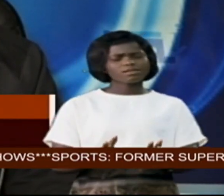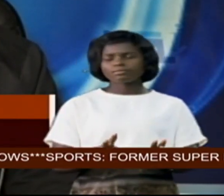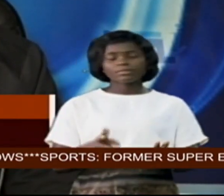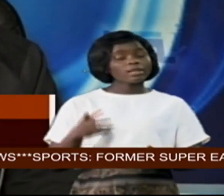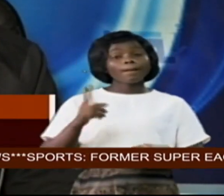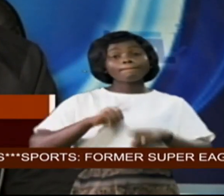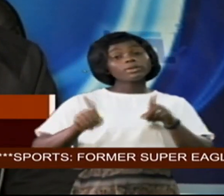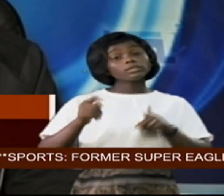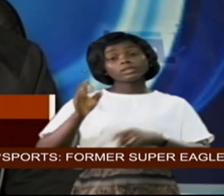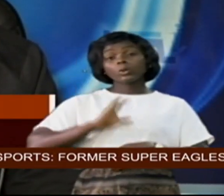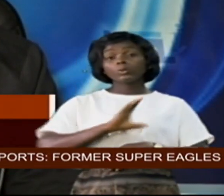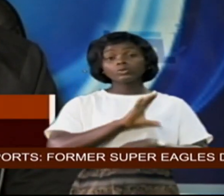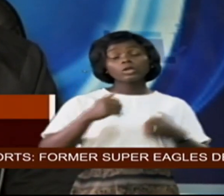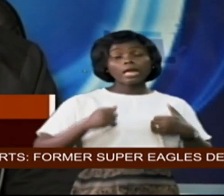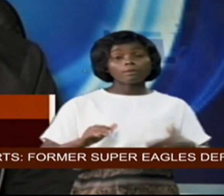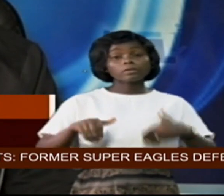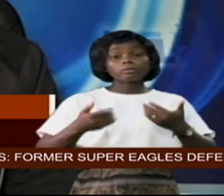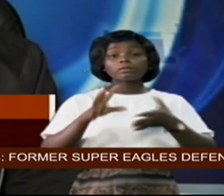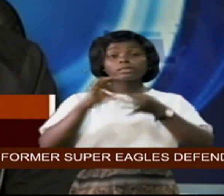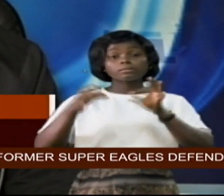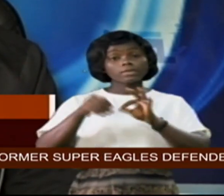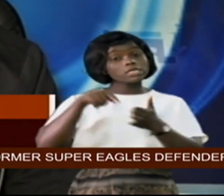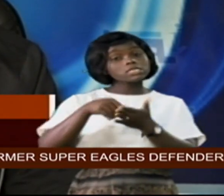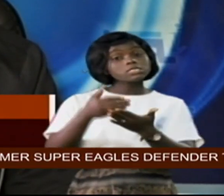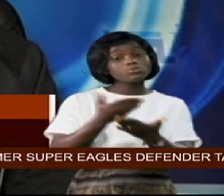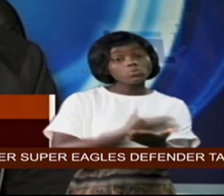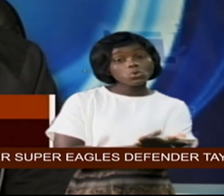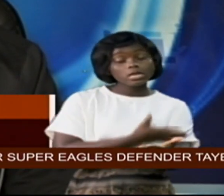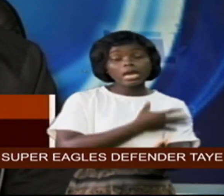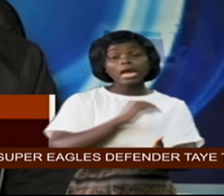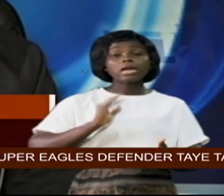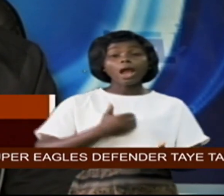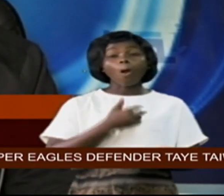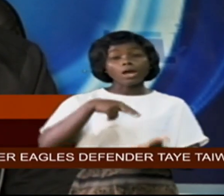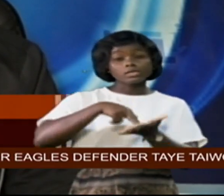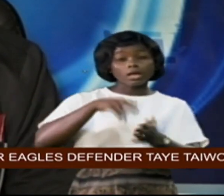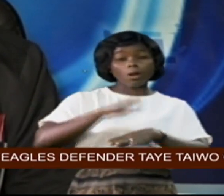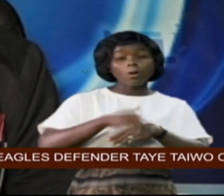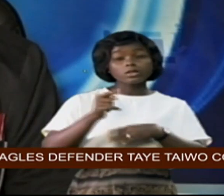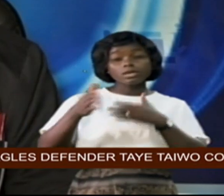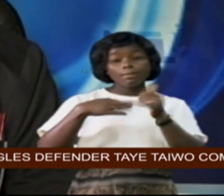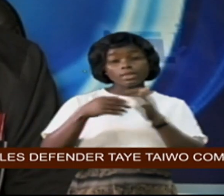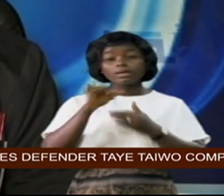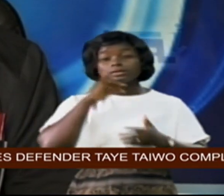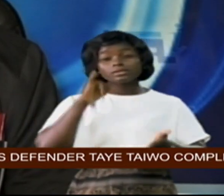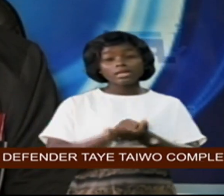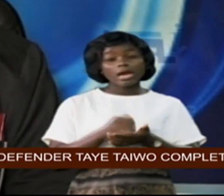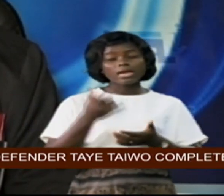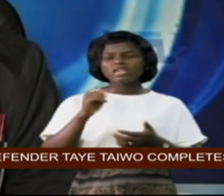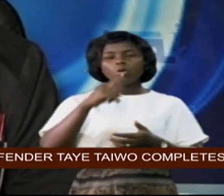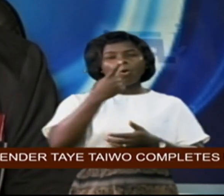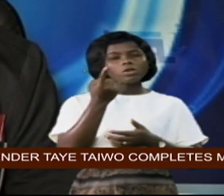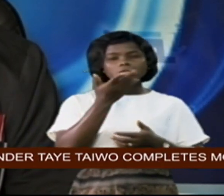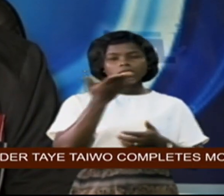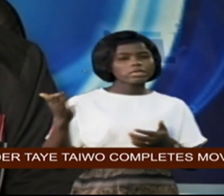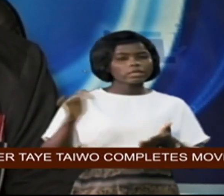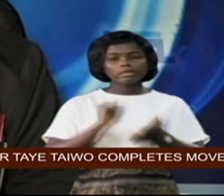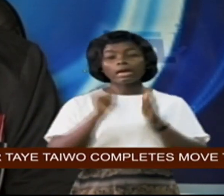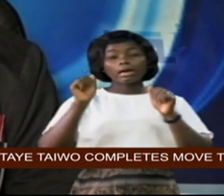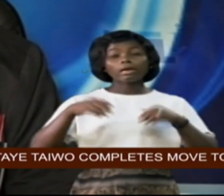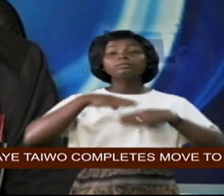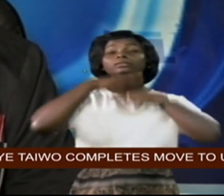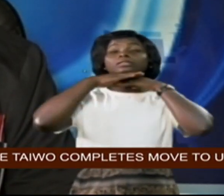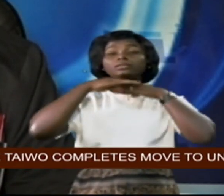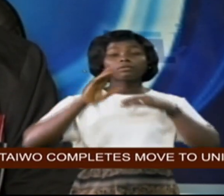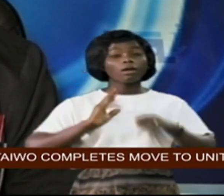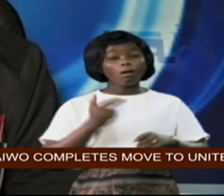Commission has issued a statement this morning, and our stand on the matter is that the only thing that can satisfy us, the